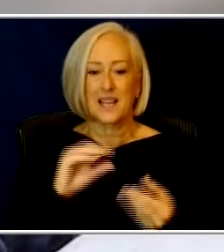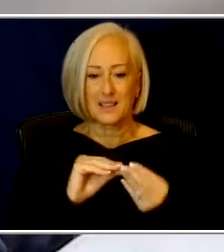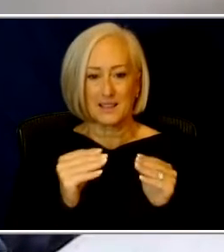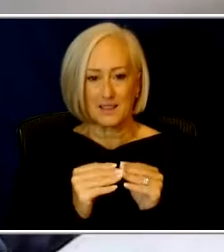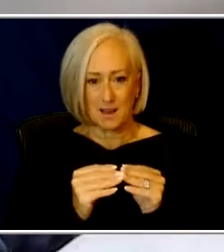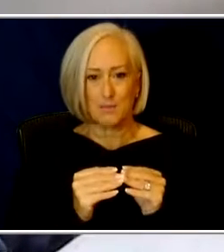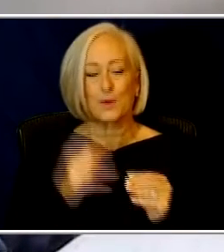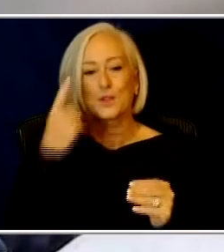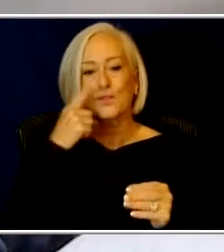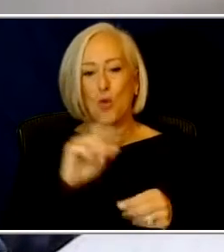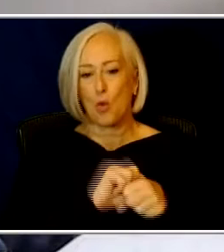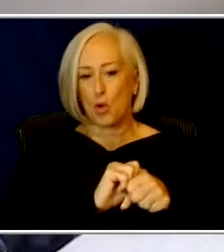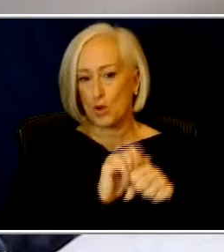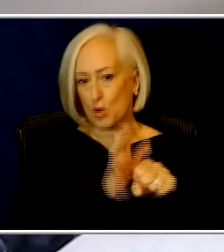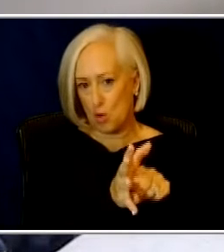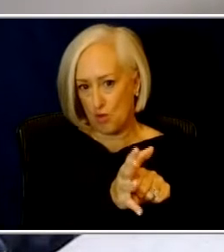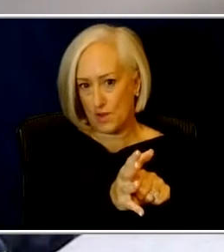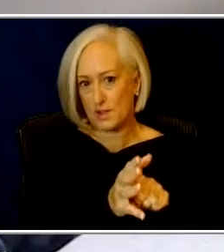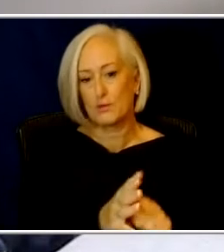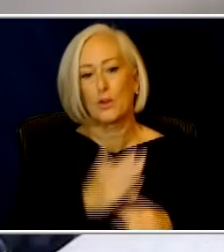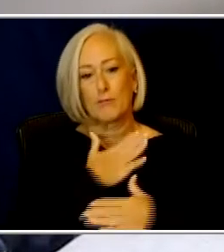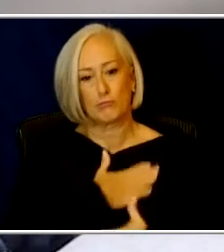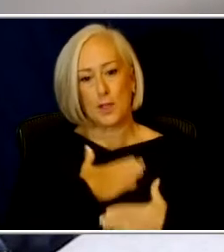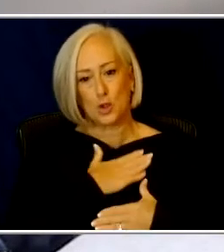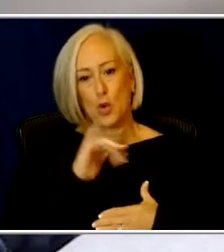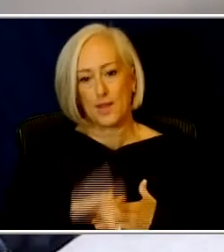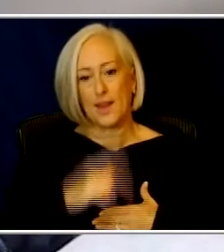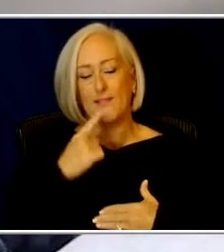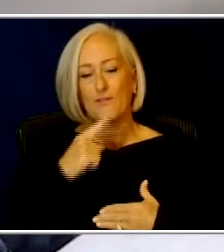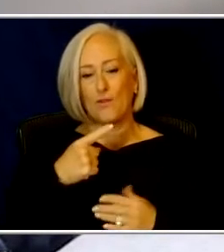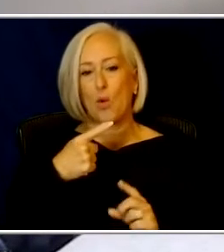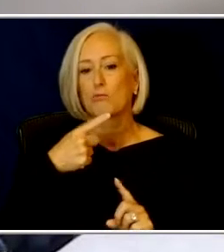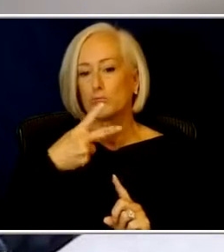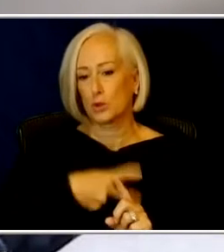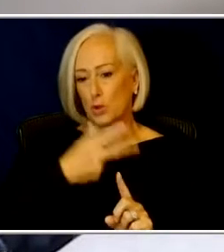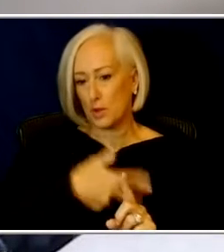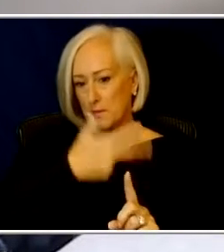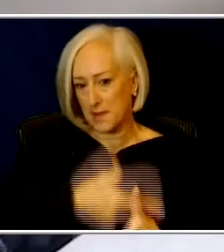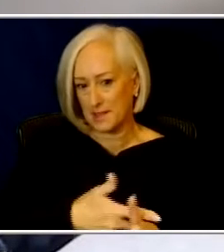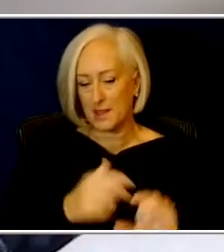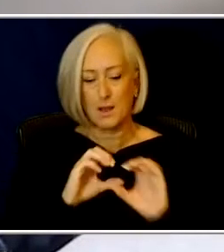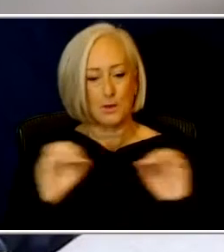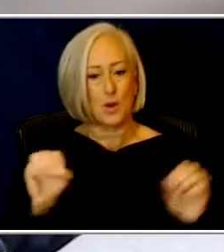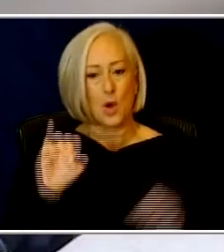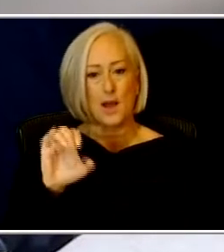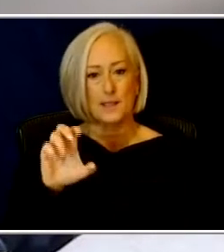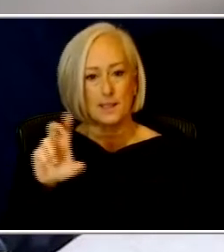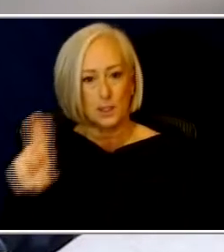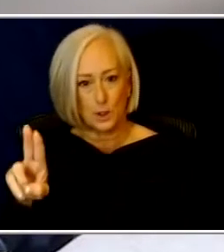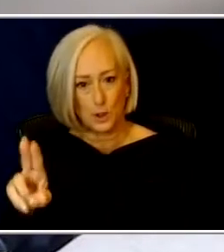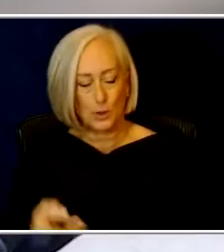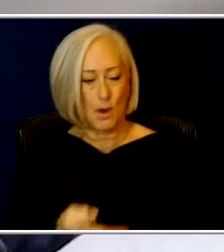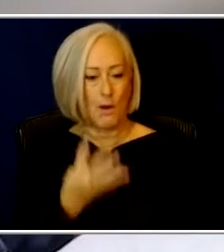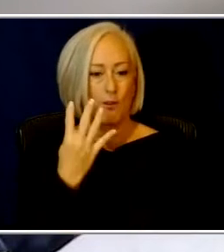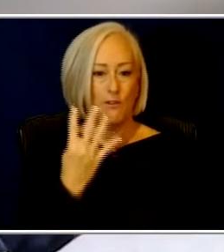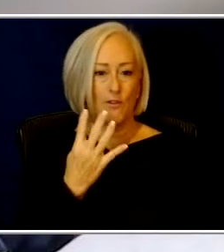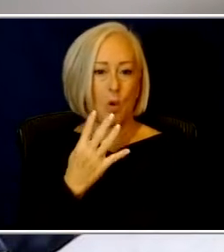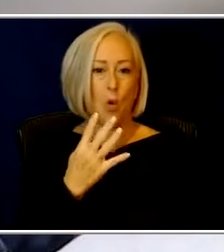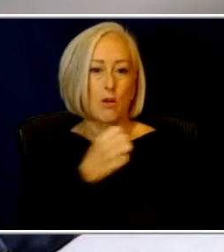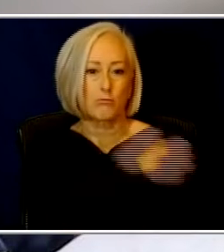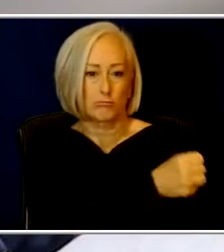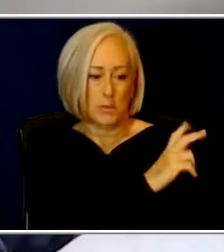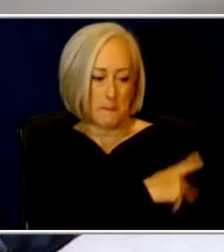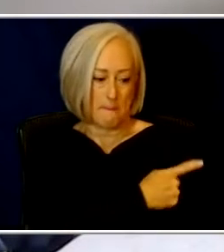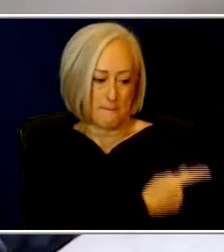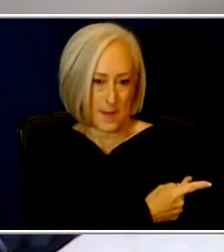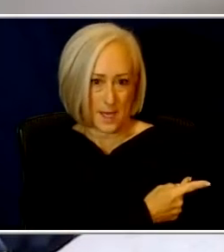that for the last couple of months. We have nobody in the ICU. We have currently 4 inpatients, all on either